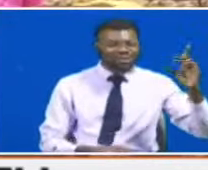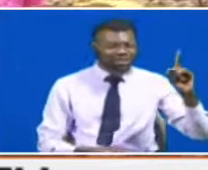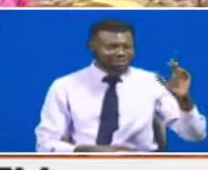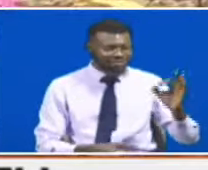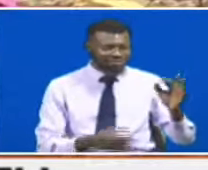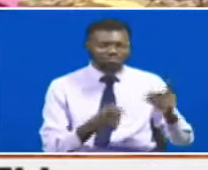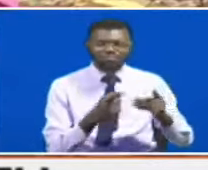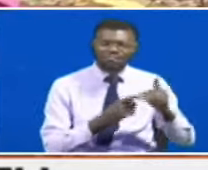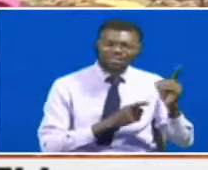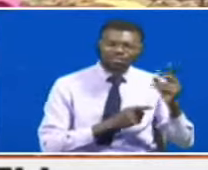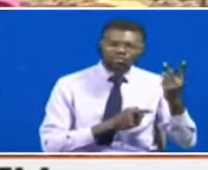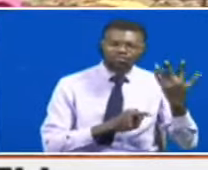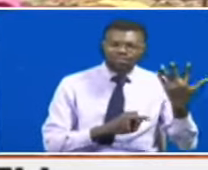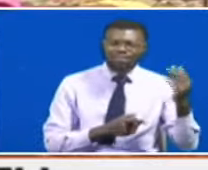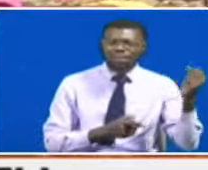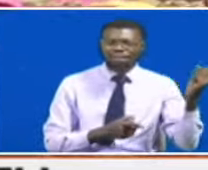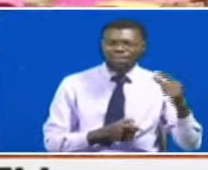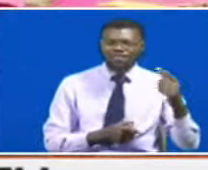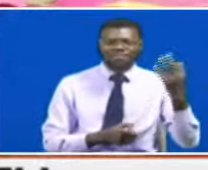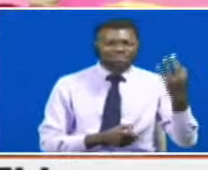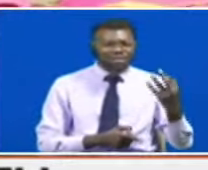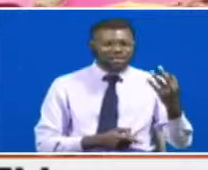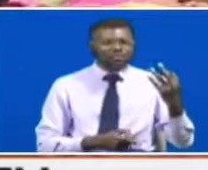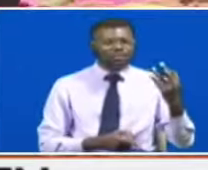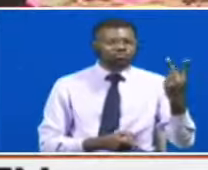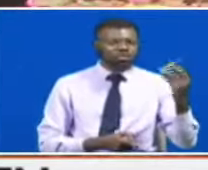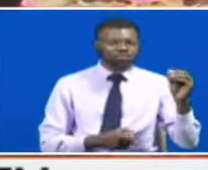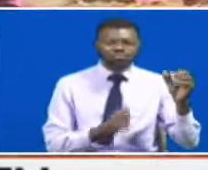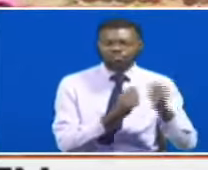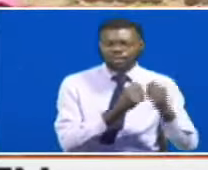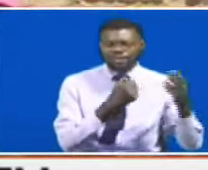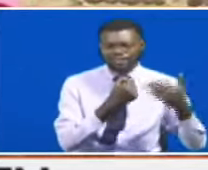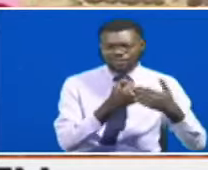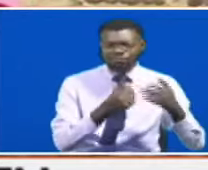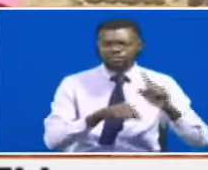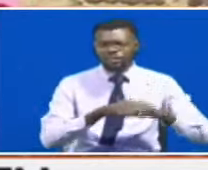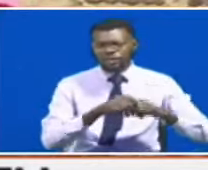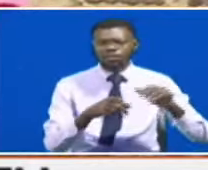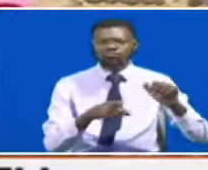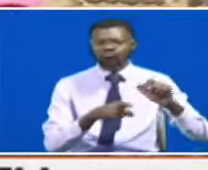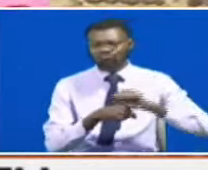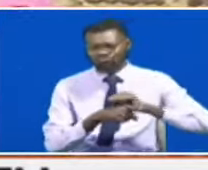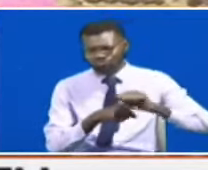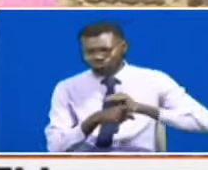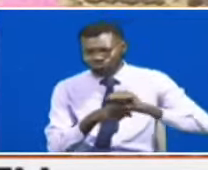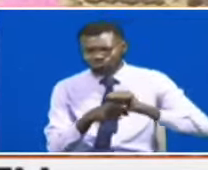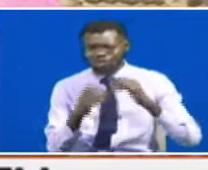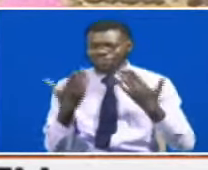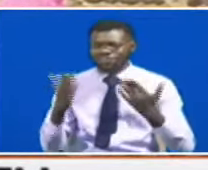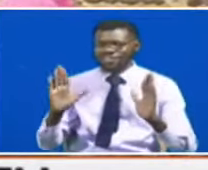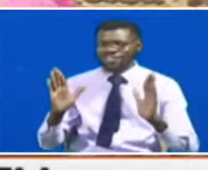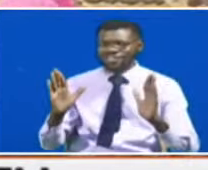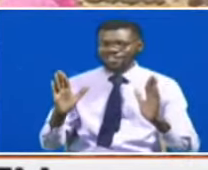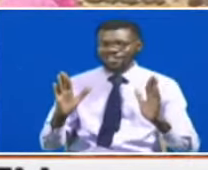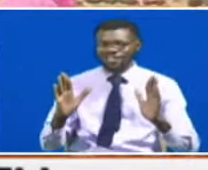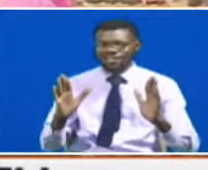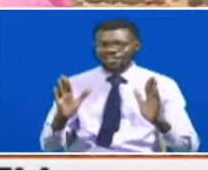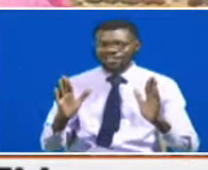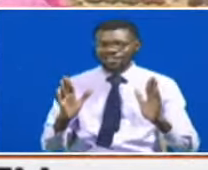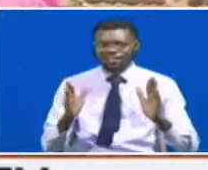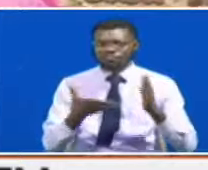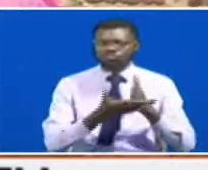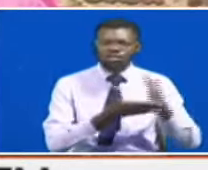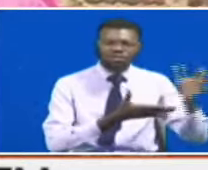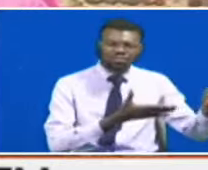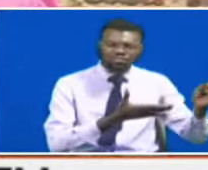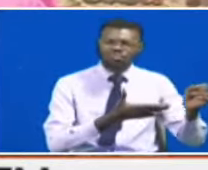on 25th March 2018. And after basic training at Recruits Training School, she was posted to various